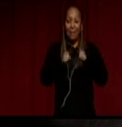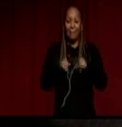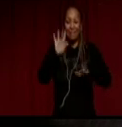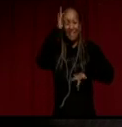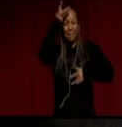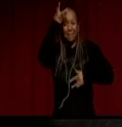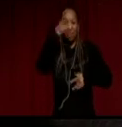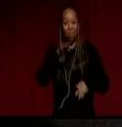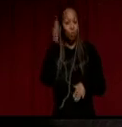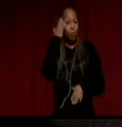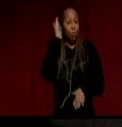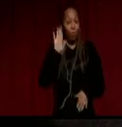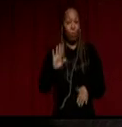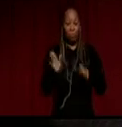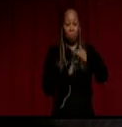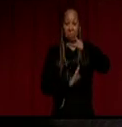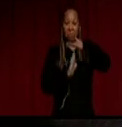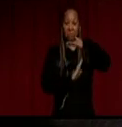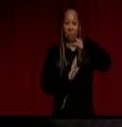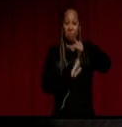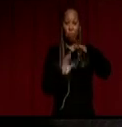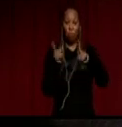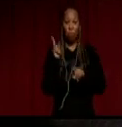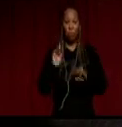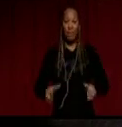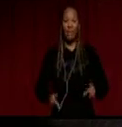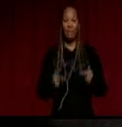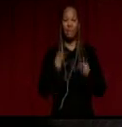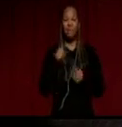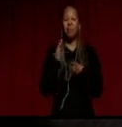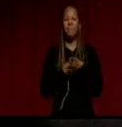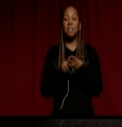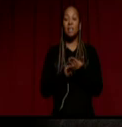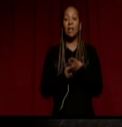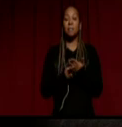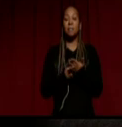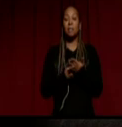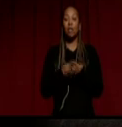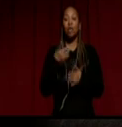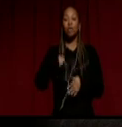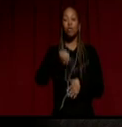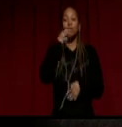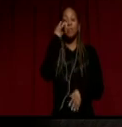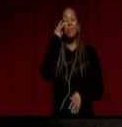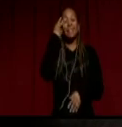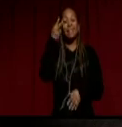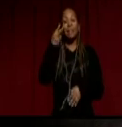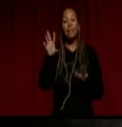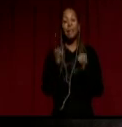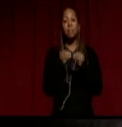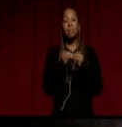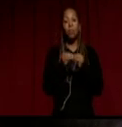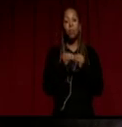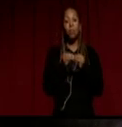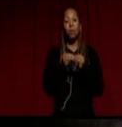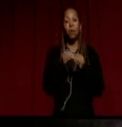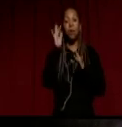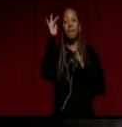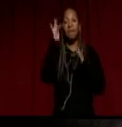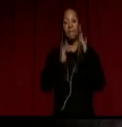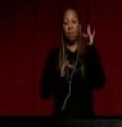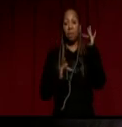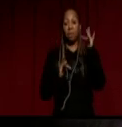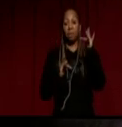you don't know what's underneath these where we live oftentimes. So what we're seeing is more of a failure